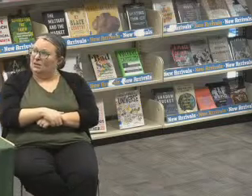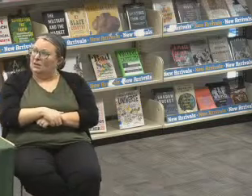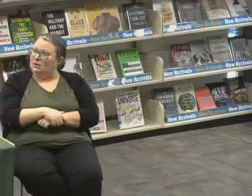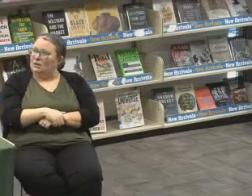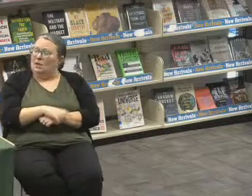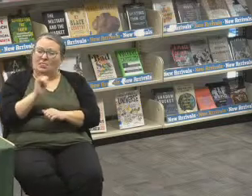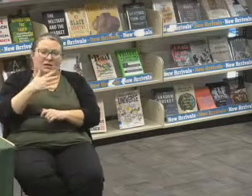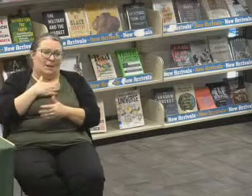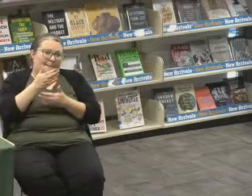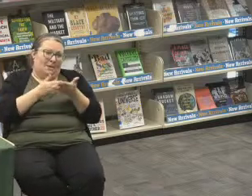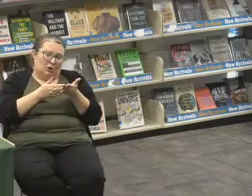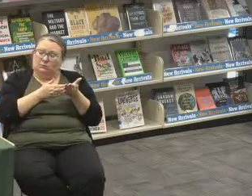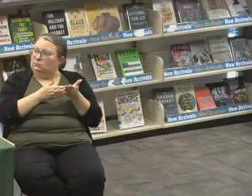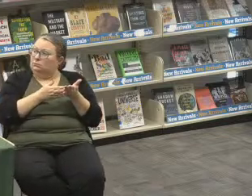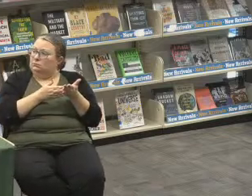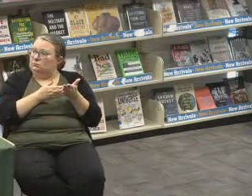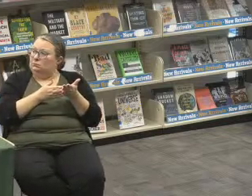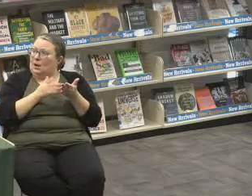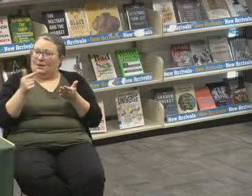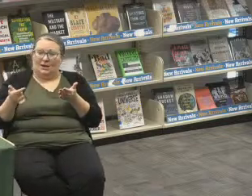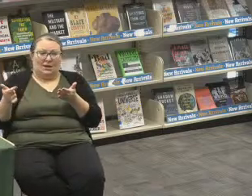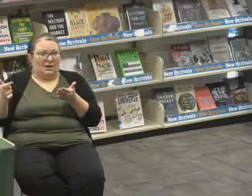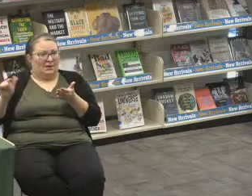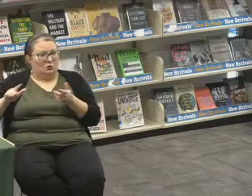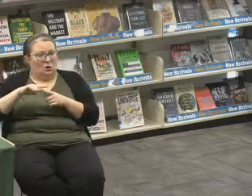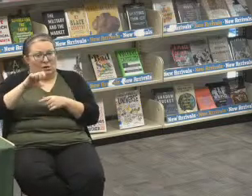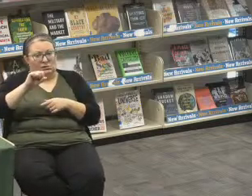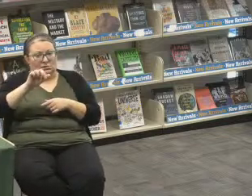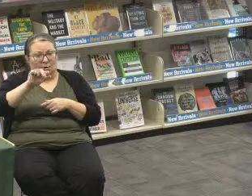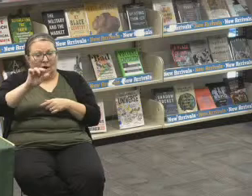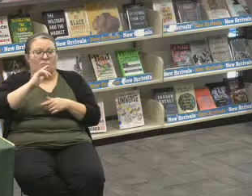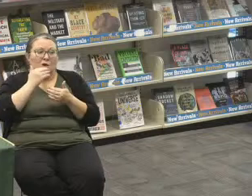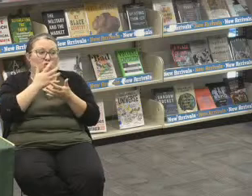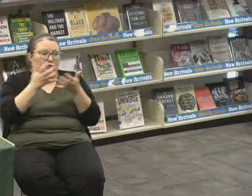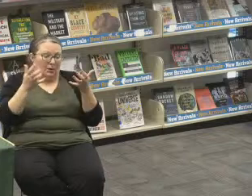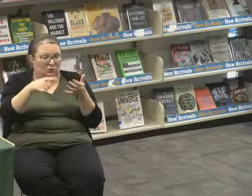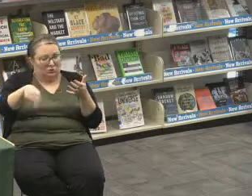All right, that's my segment. I'm going to hand it back to Sarah. Thank you so much, everybody.